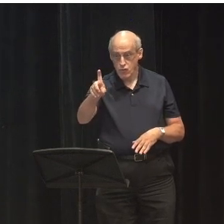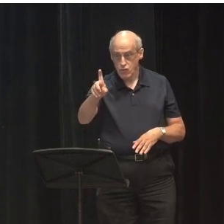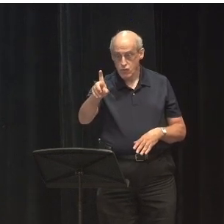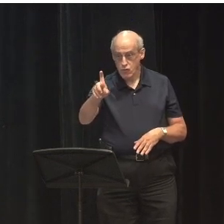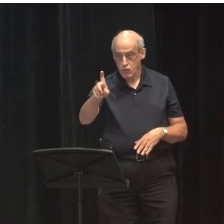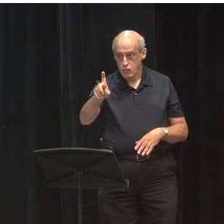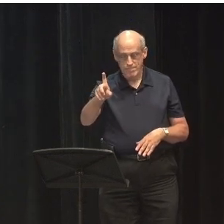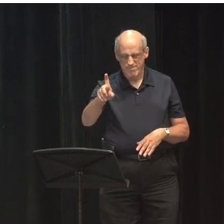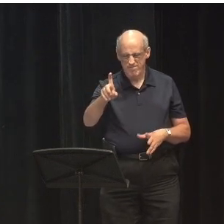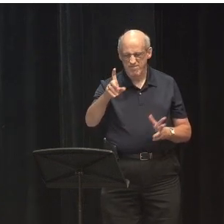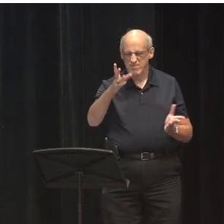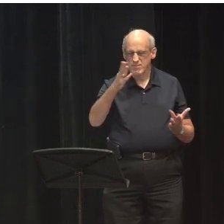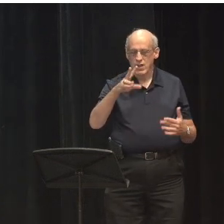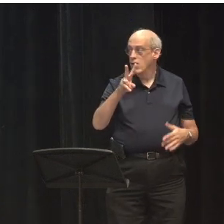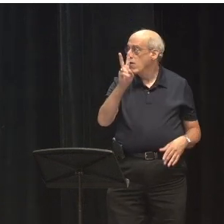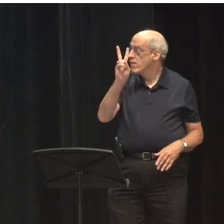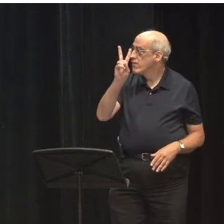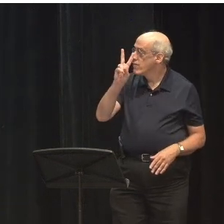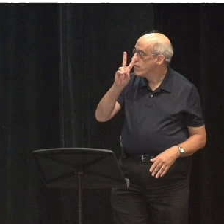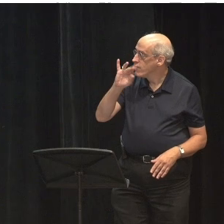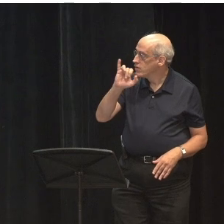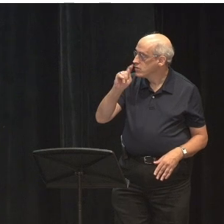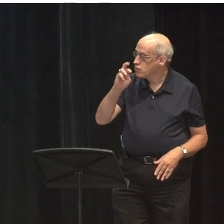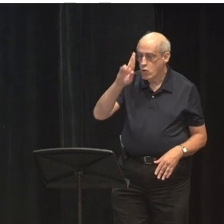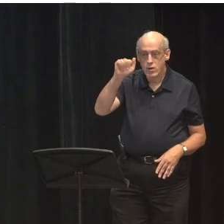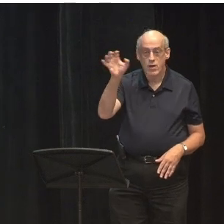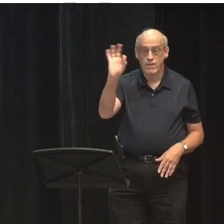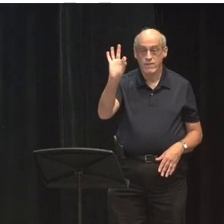All right, Tom is not here. Is Vittorio Fariello here?